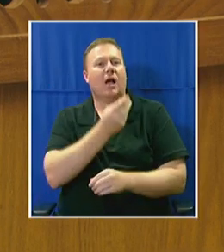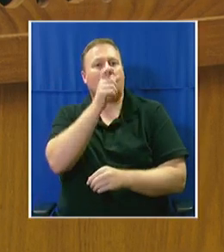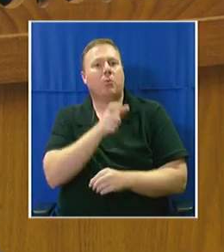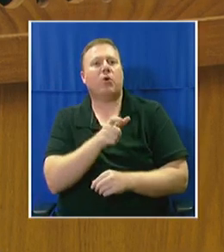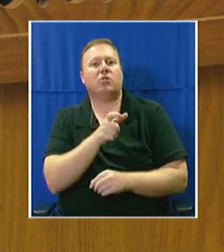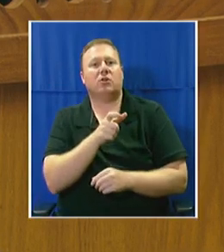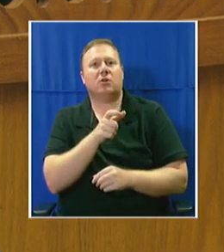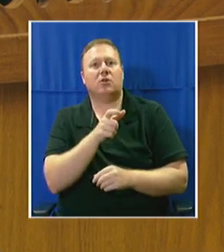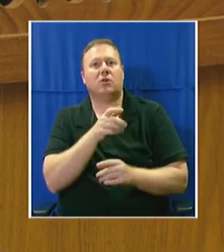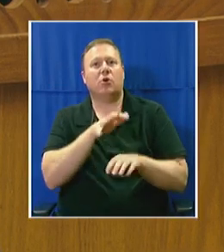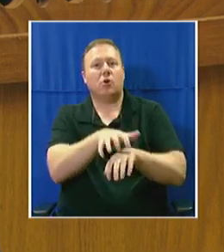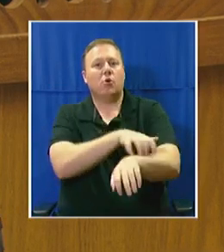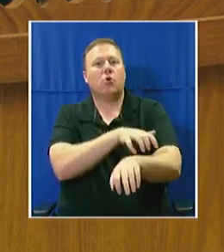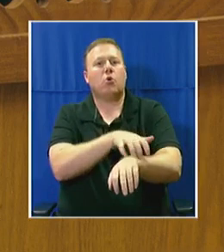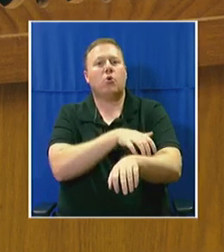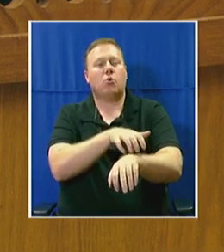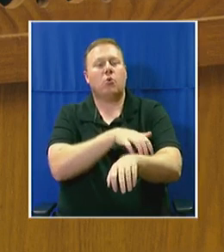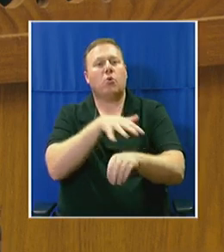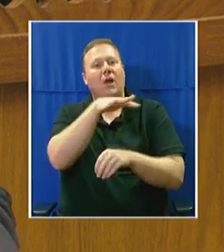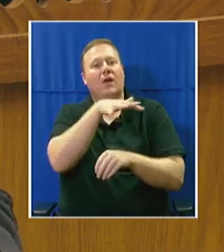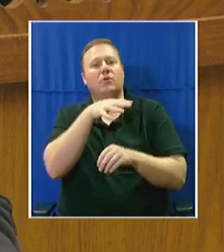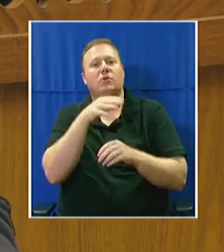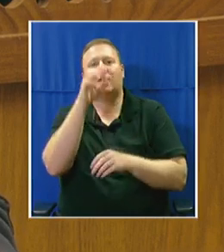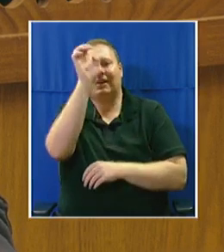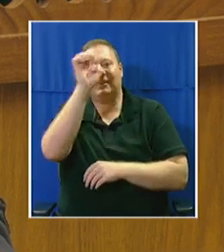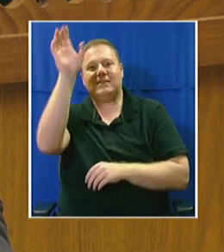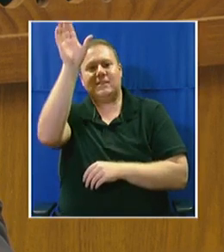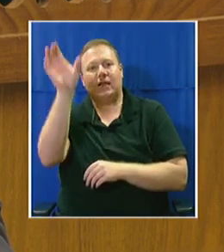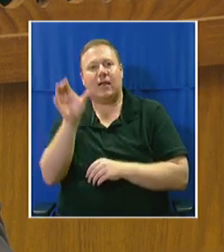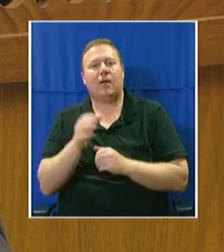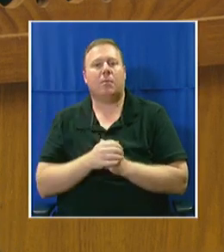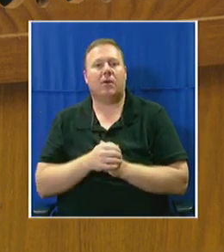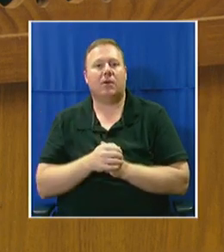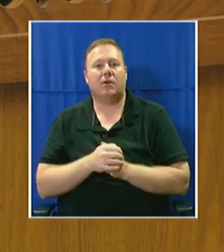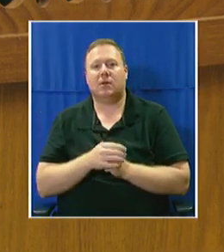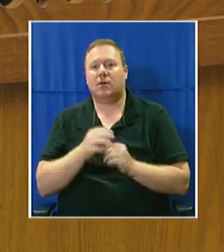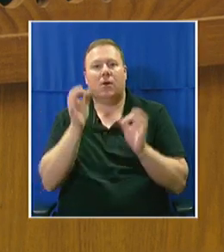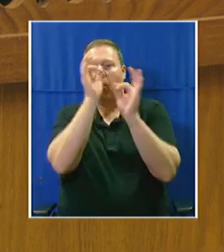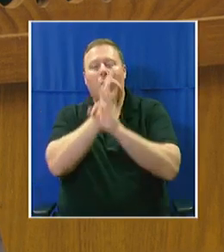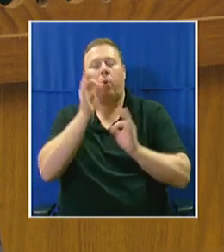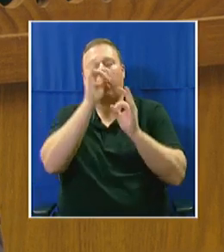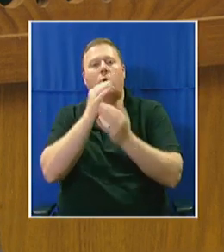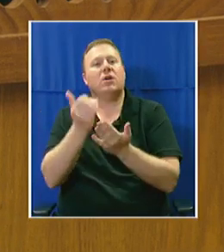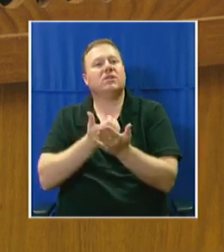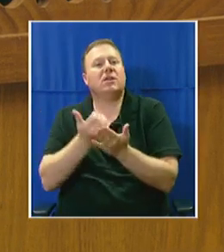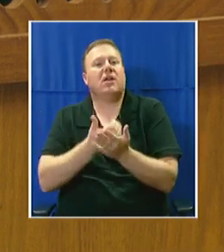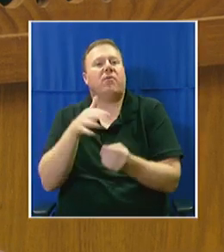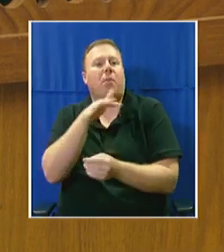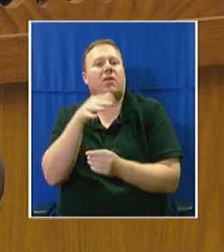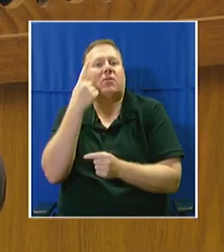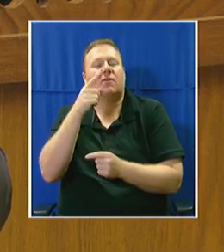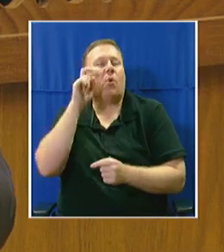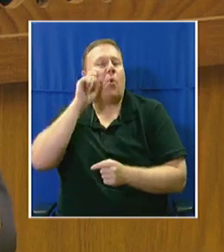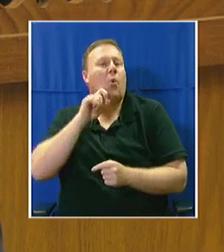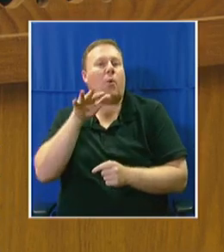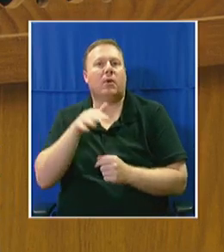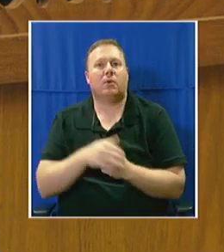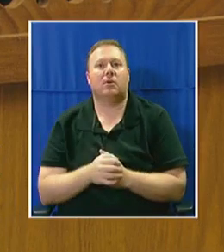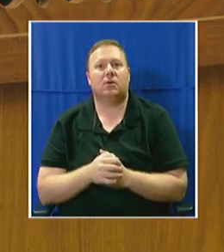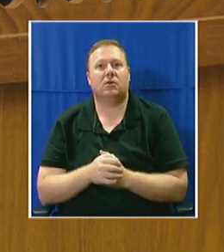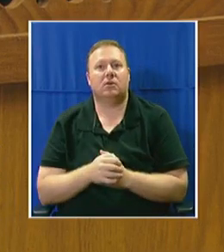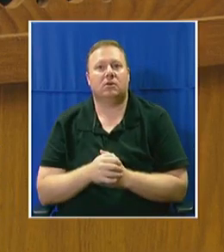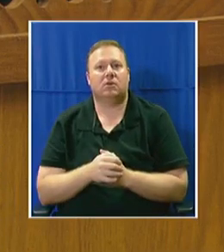political family her father her brother herself were in Exile she was sexually attacked by